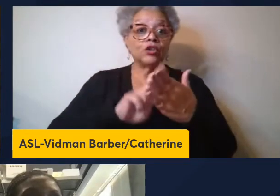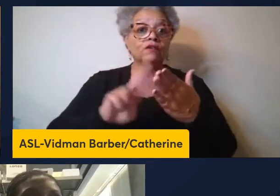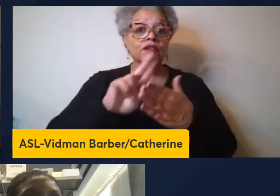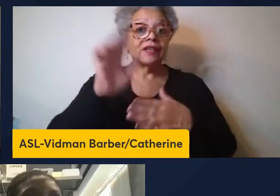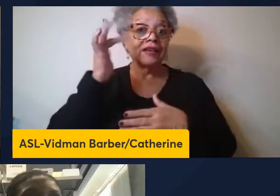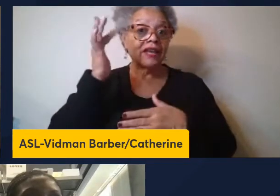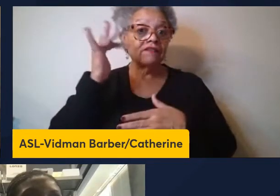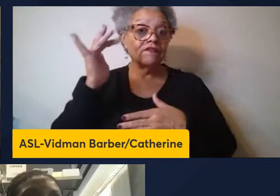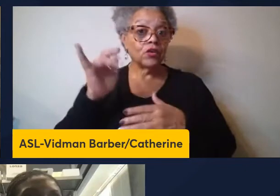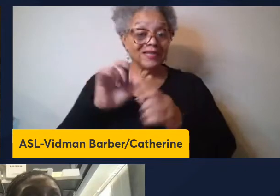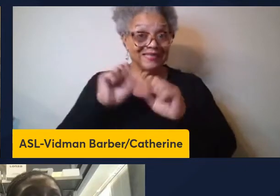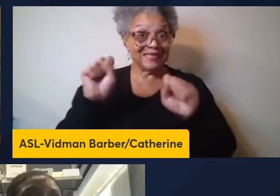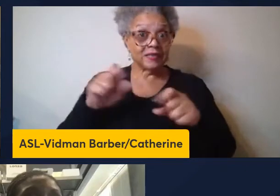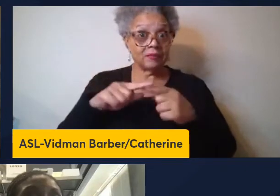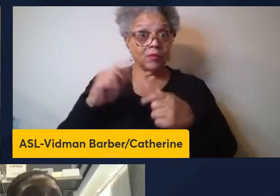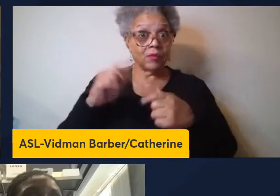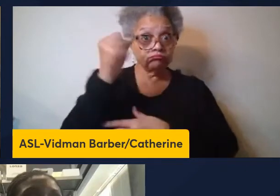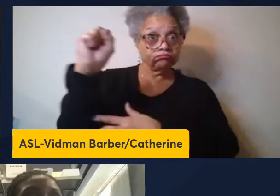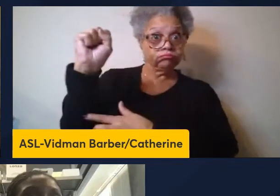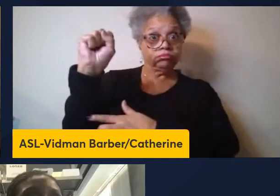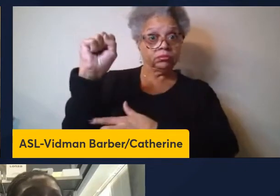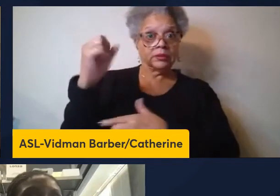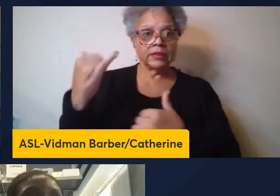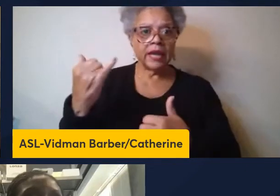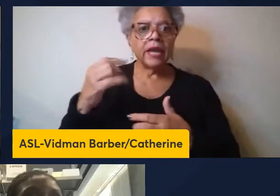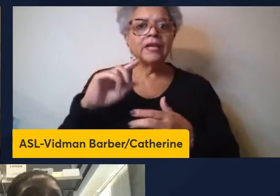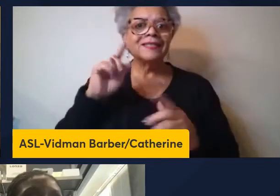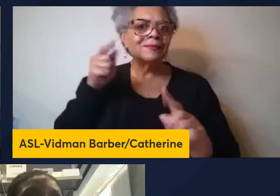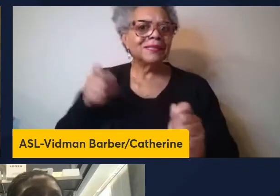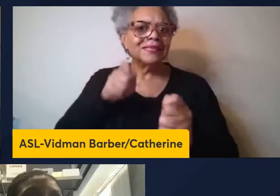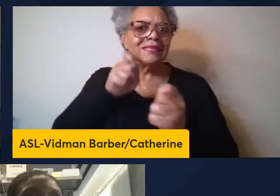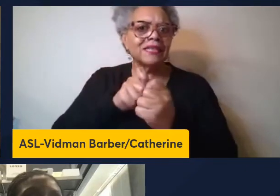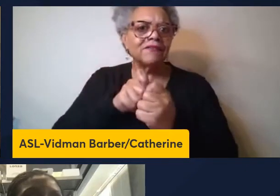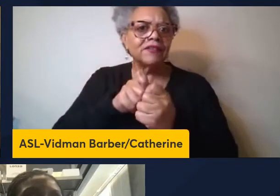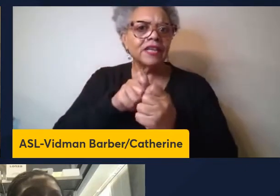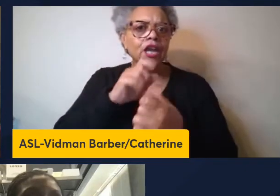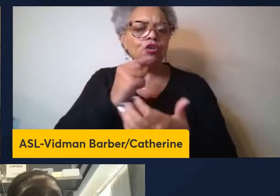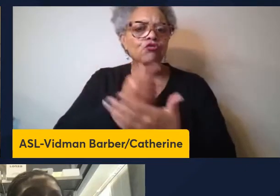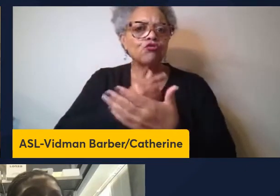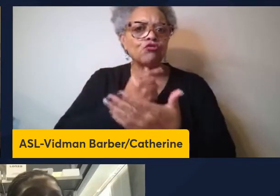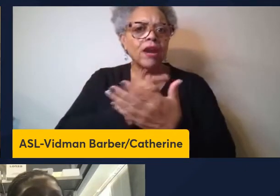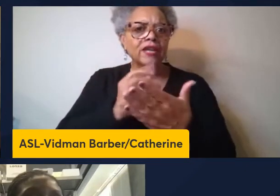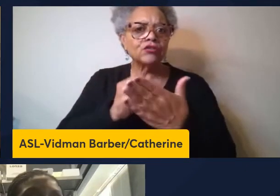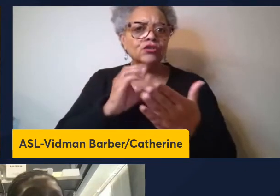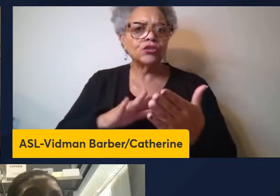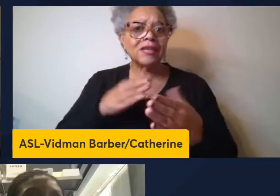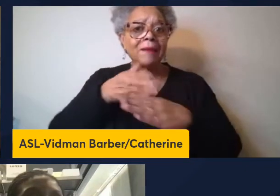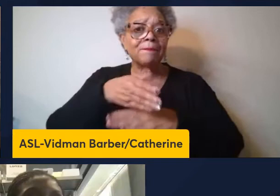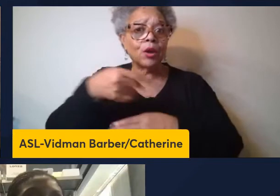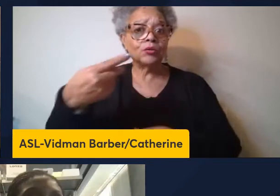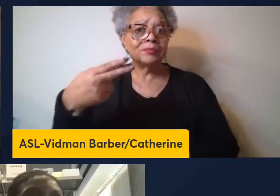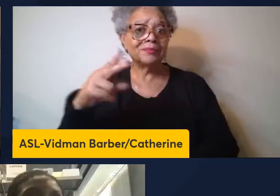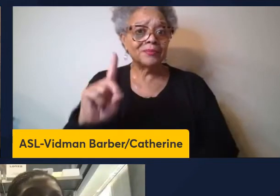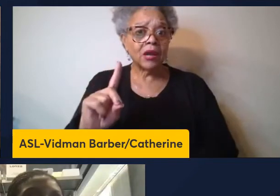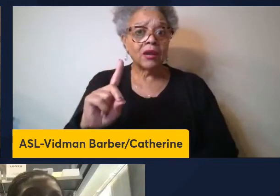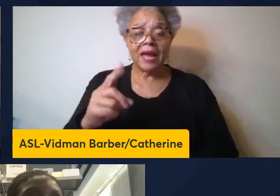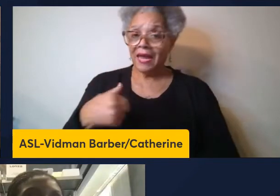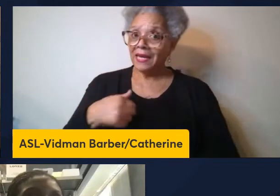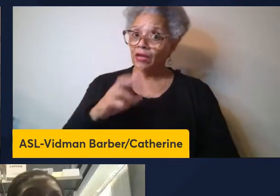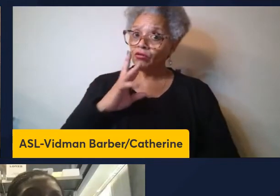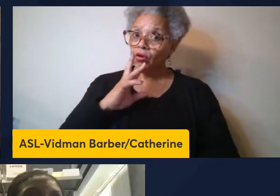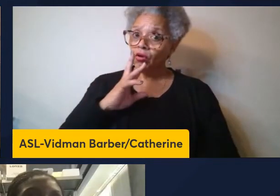on strike right now, specifically graduate students and postdocs. And I talk a lot about this, where I